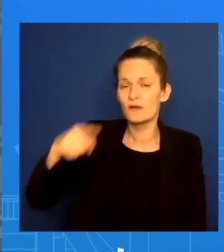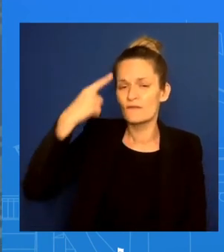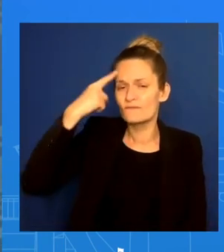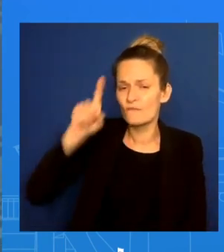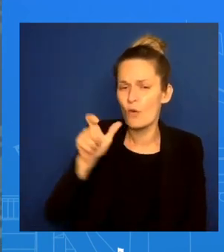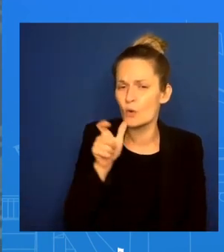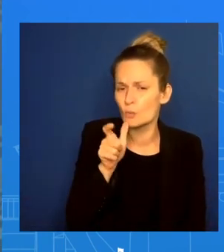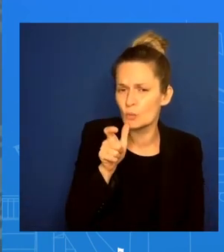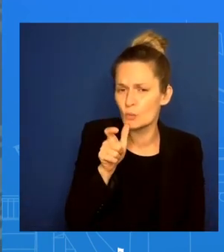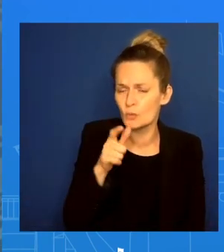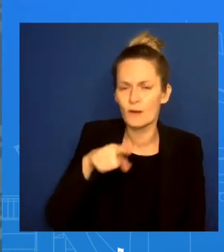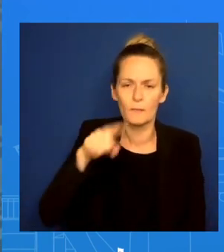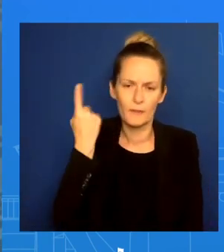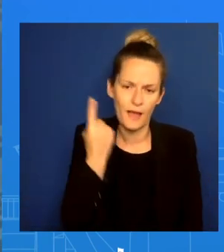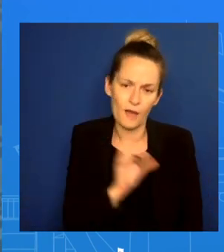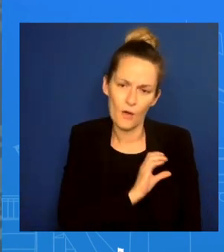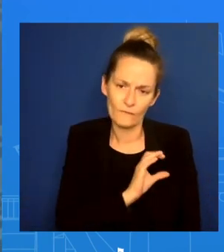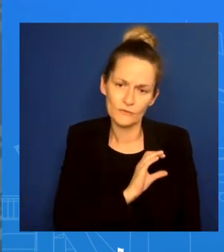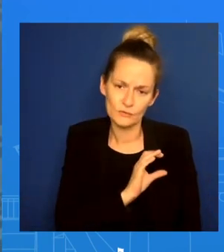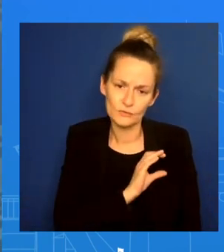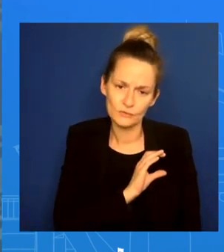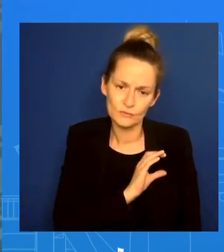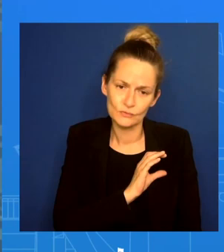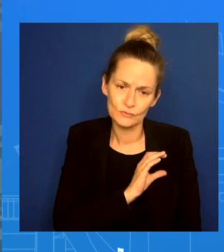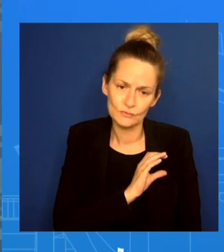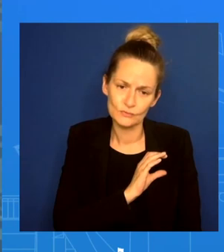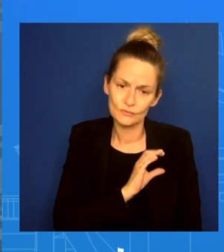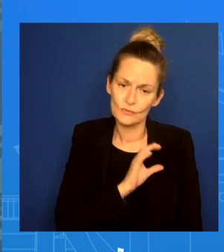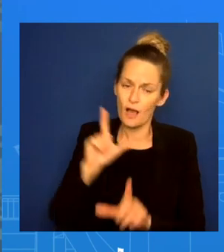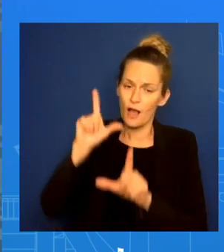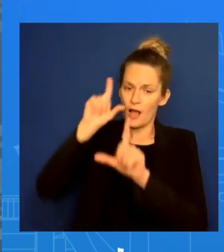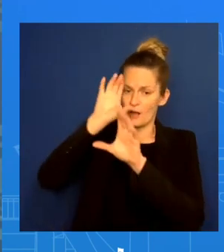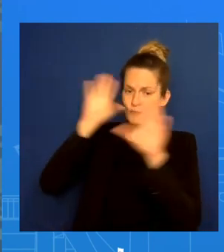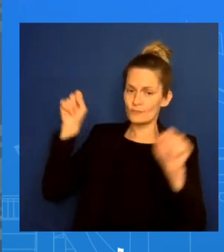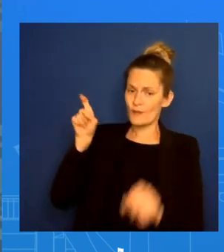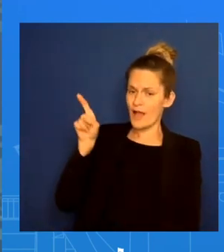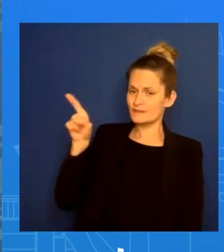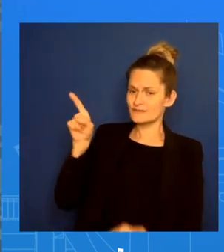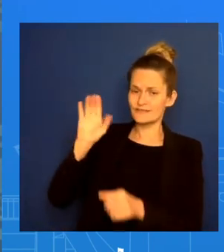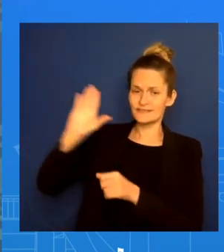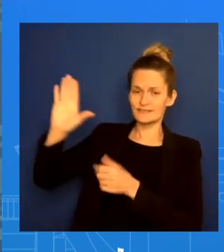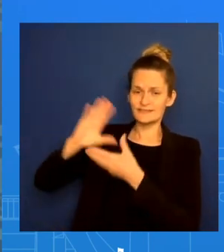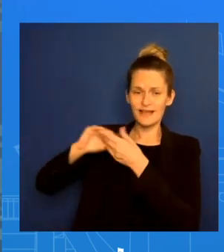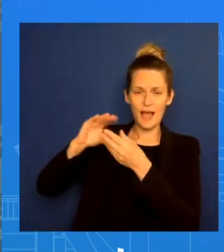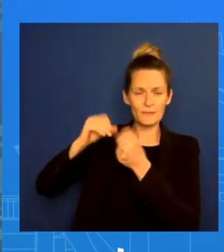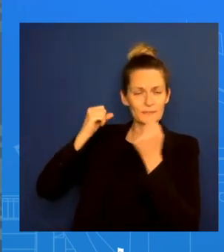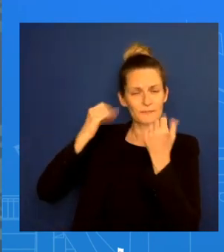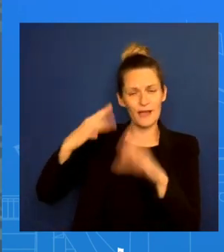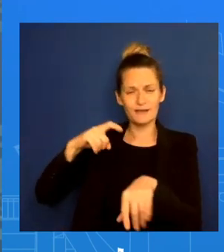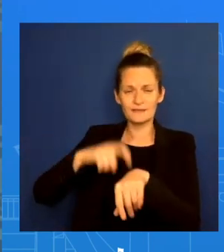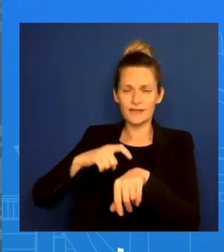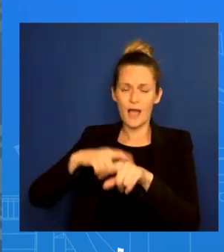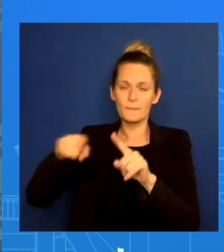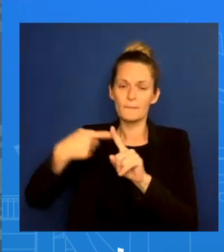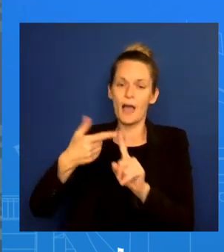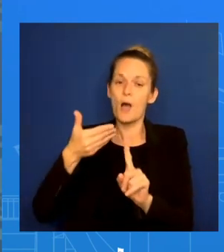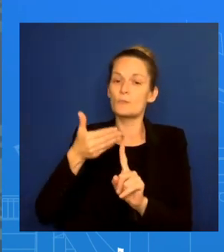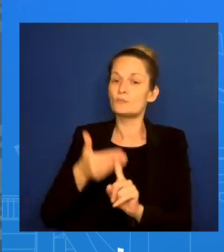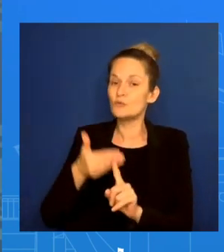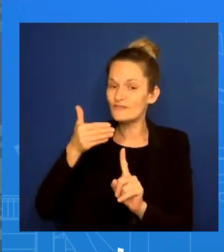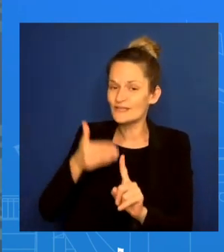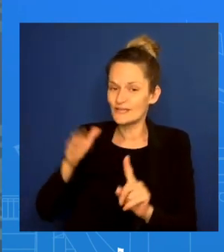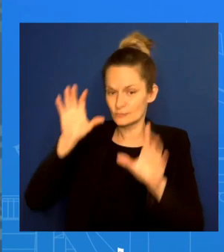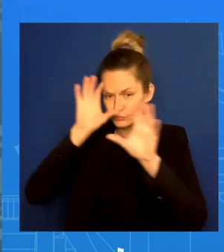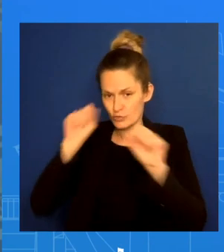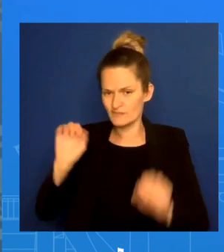before about his predecessor's role and the responsibility that his predecessor bears